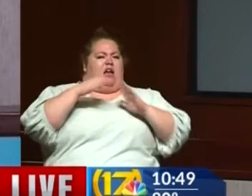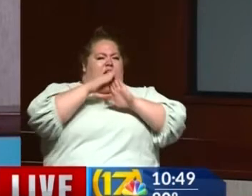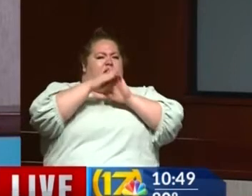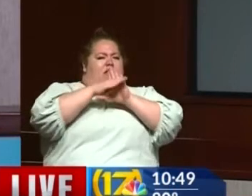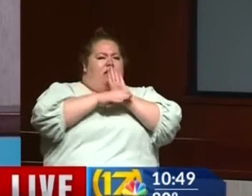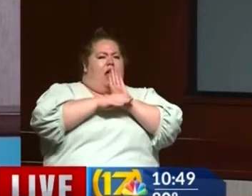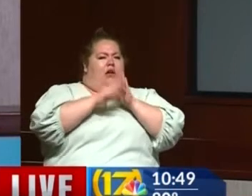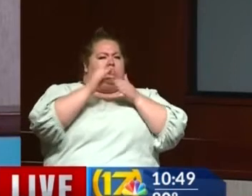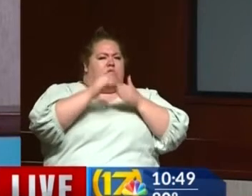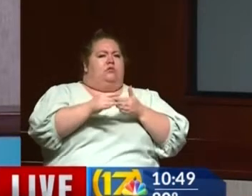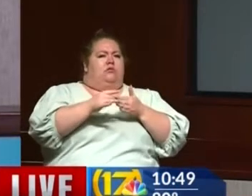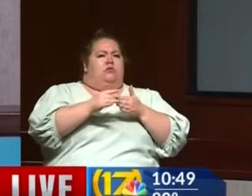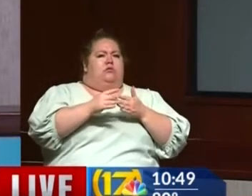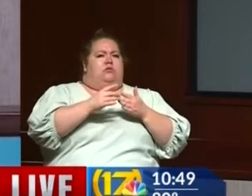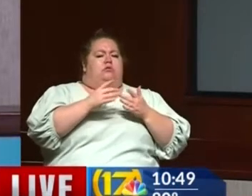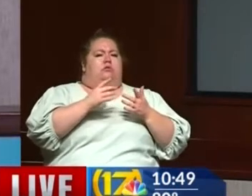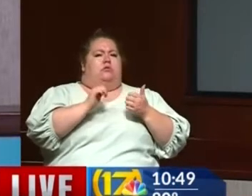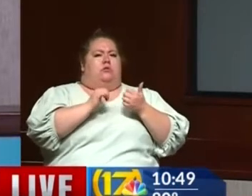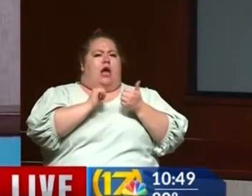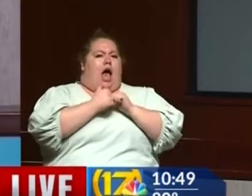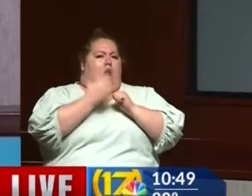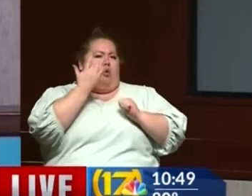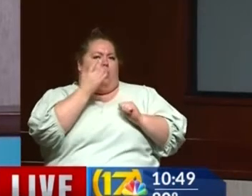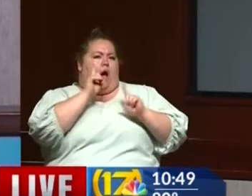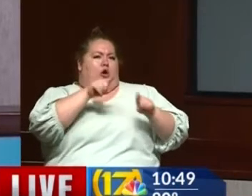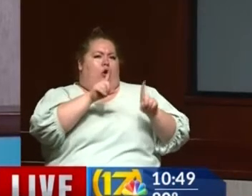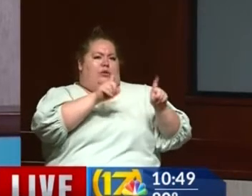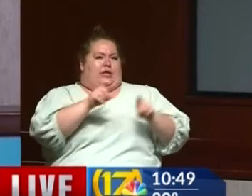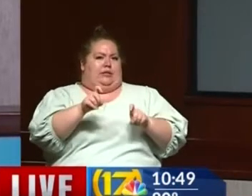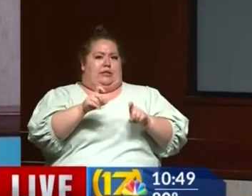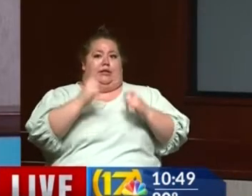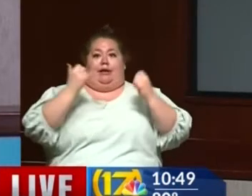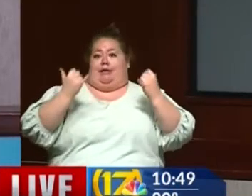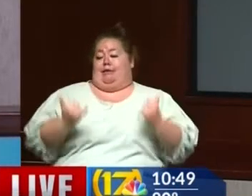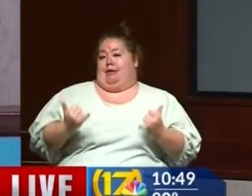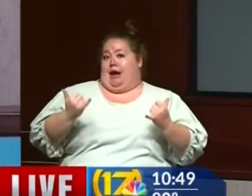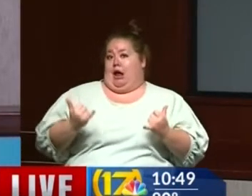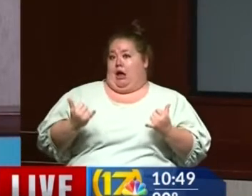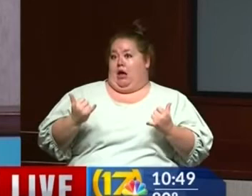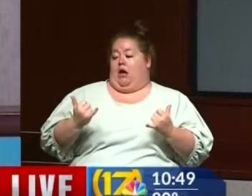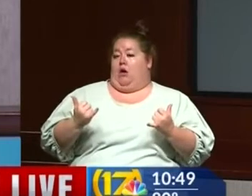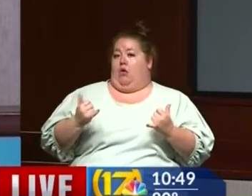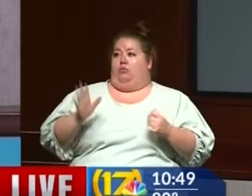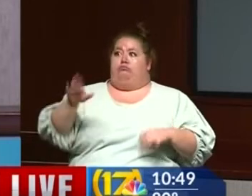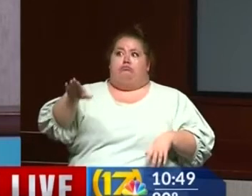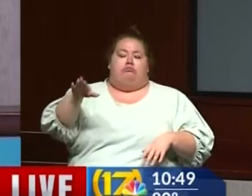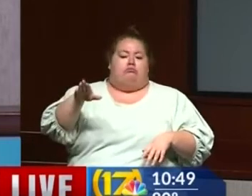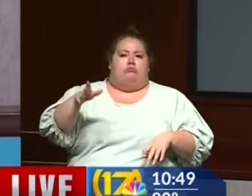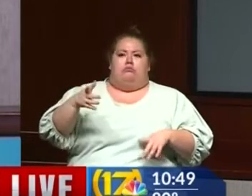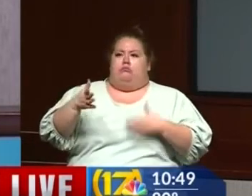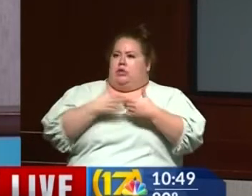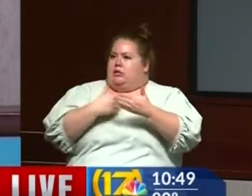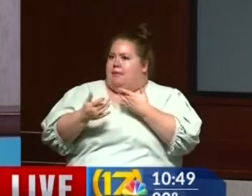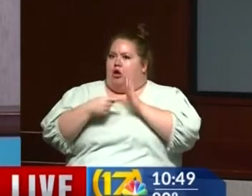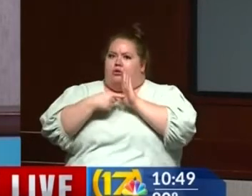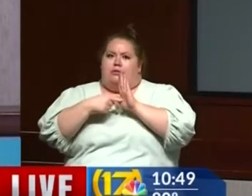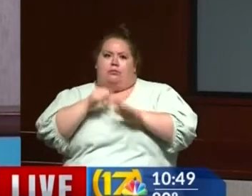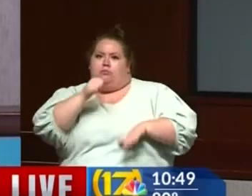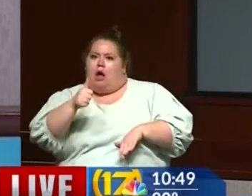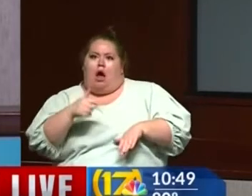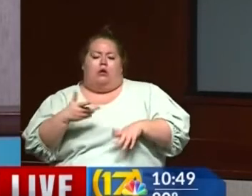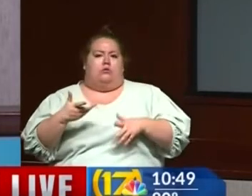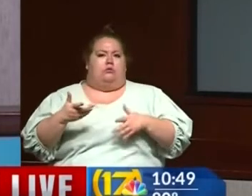at. However, now it looks like there's an incentive for those who are asymptomatic to get tested as